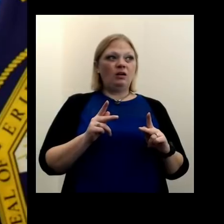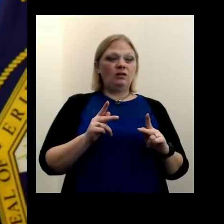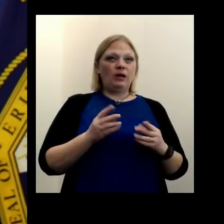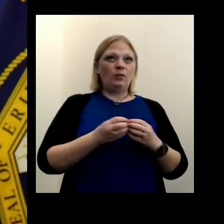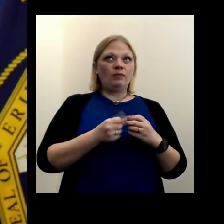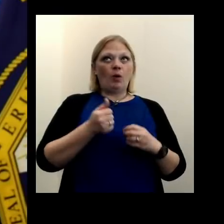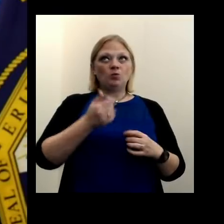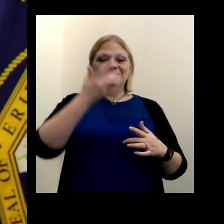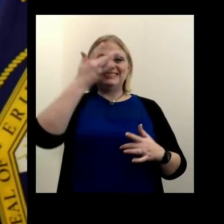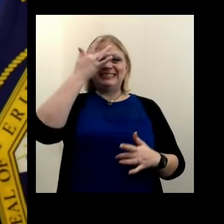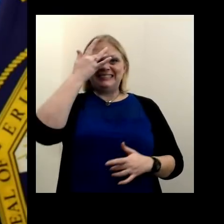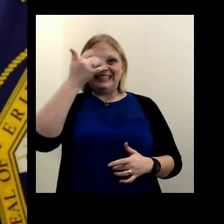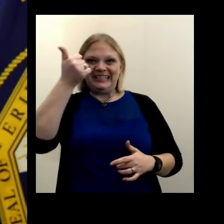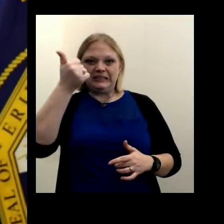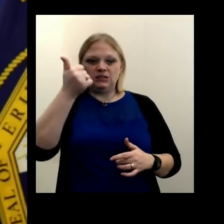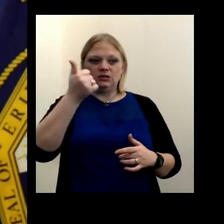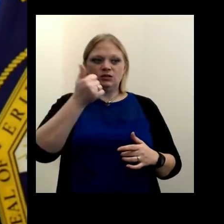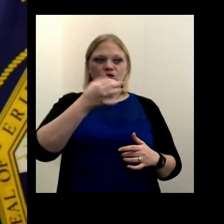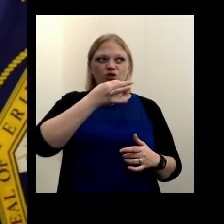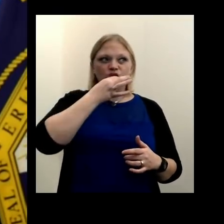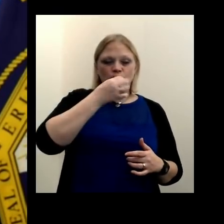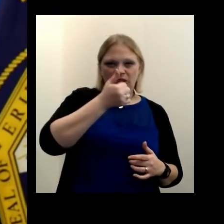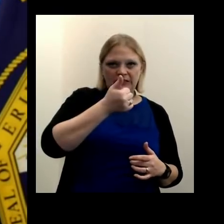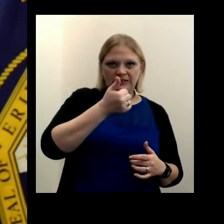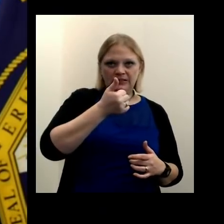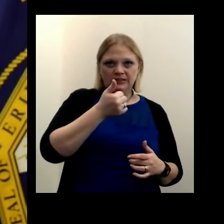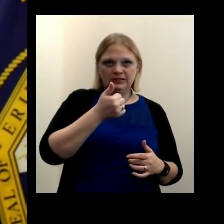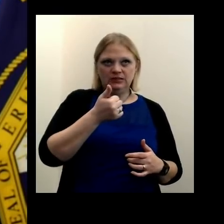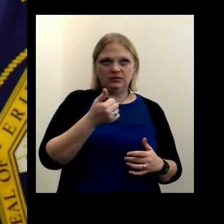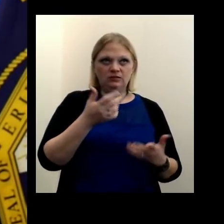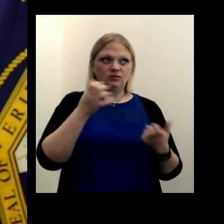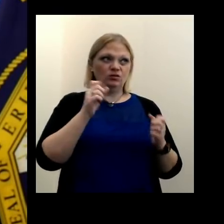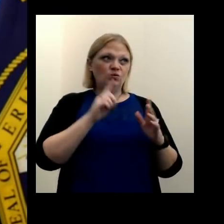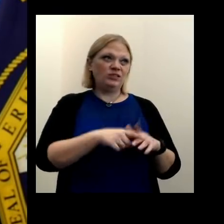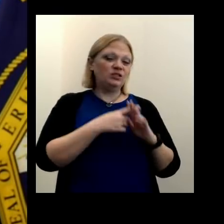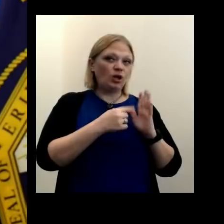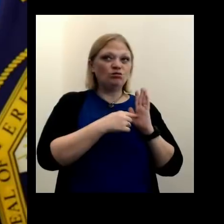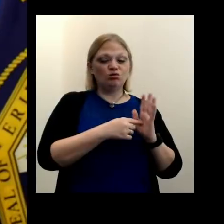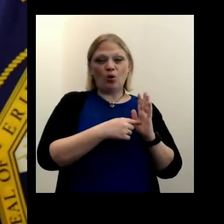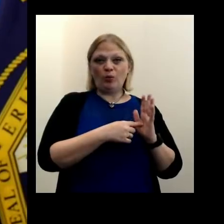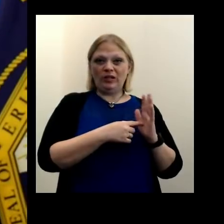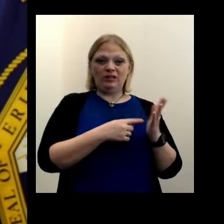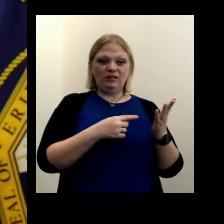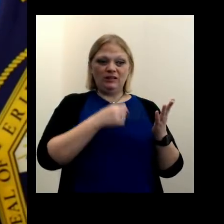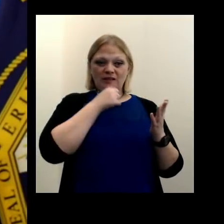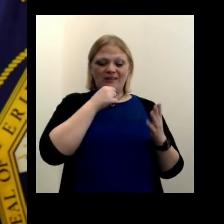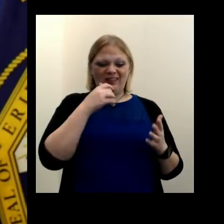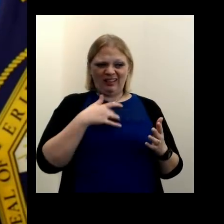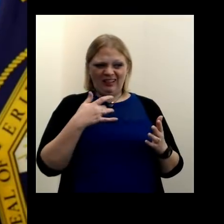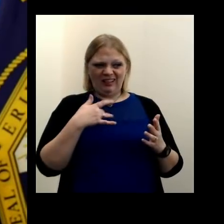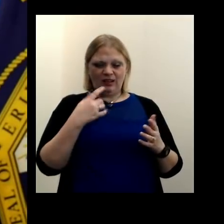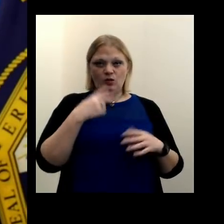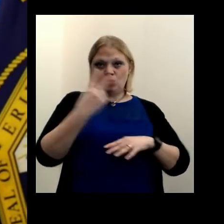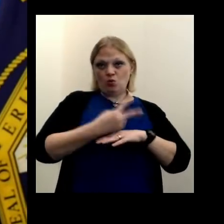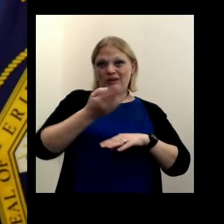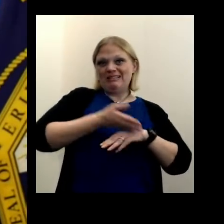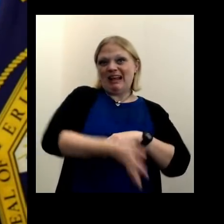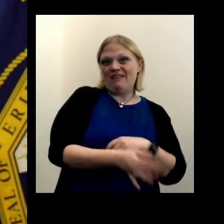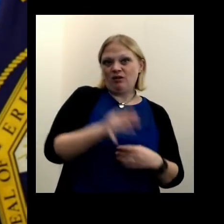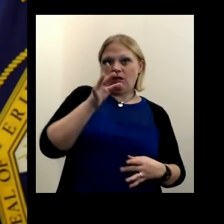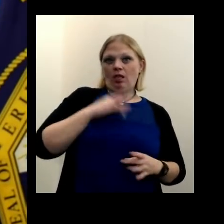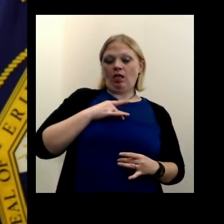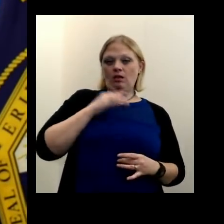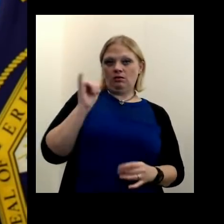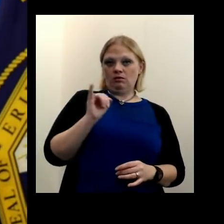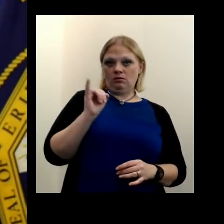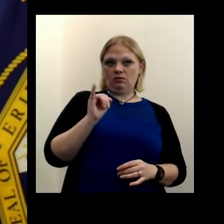the soonest. You can get and start showing symptoms 2 days after being infected. Generally, you don't